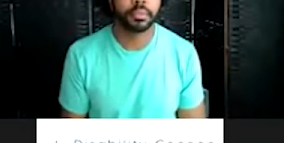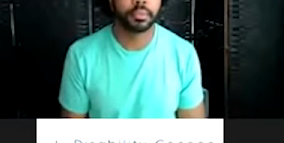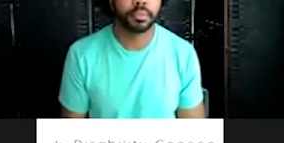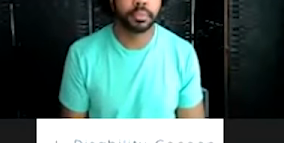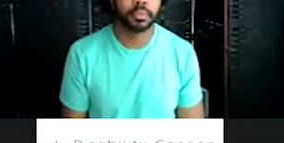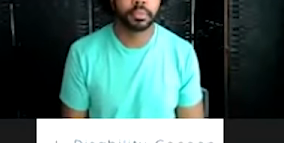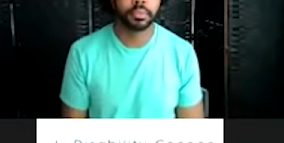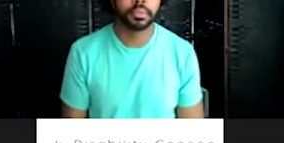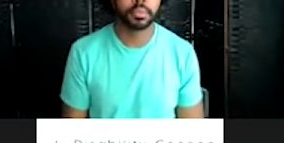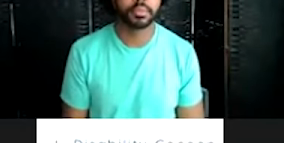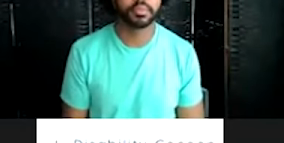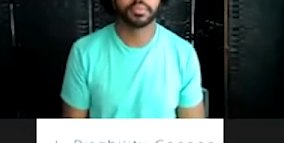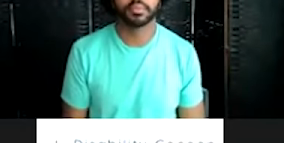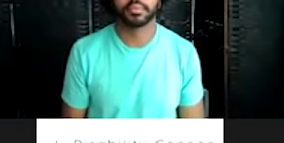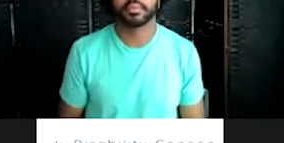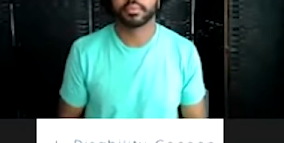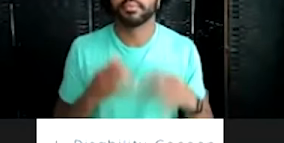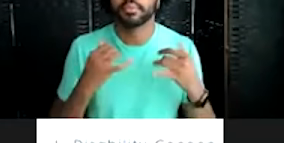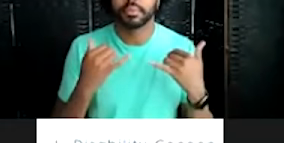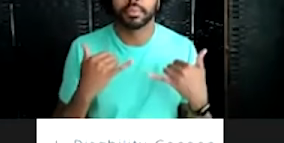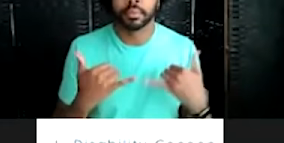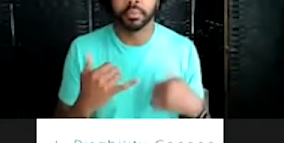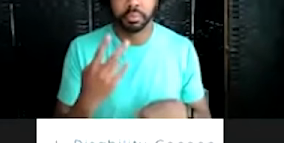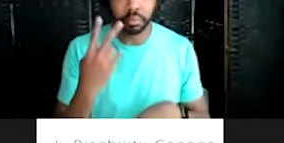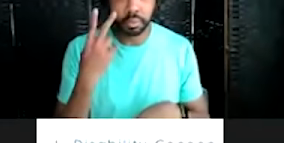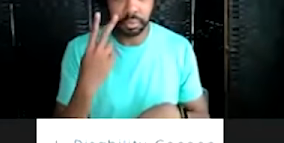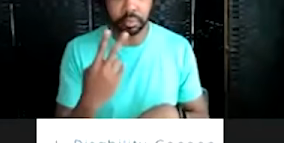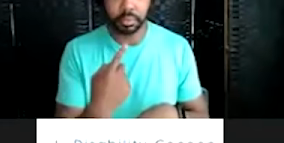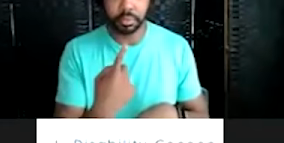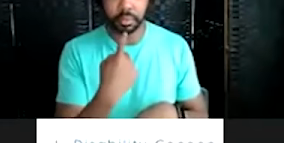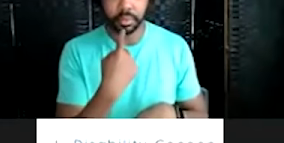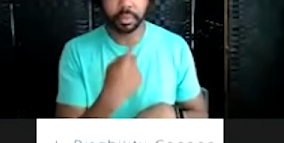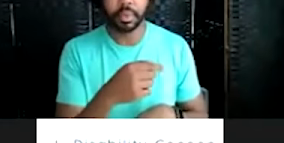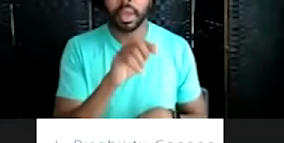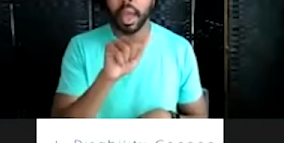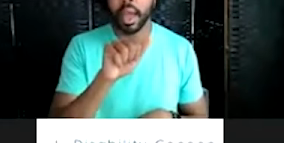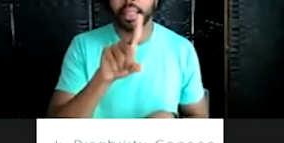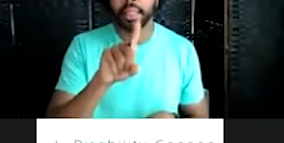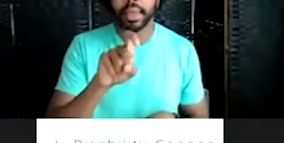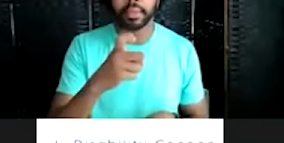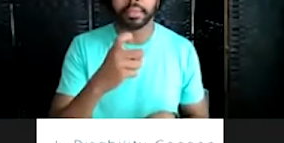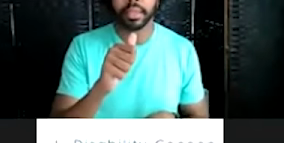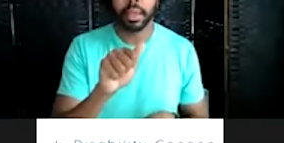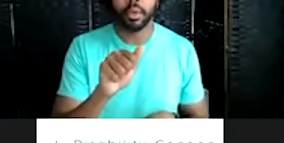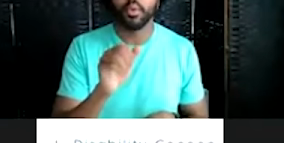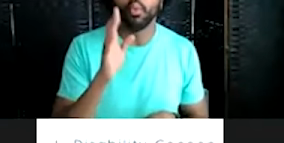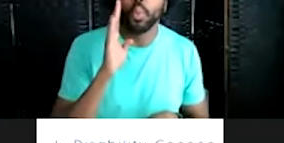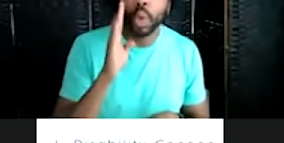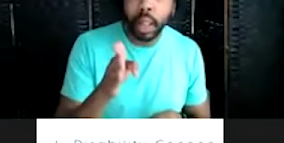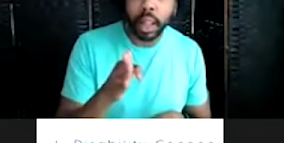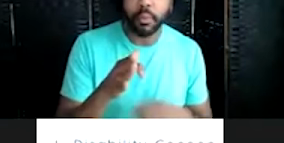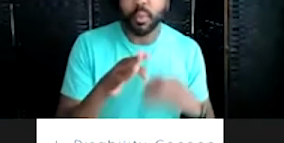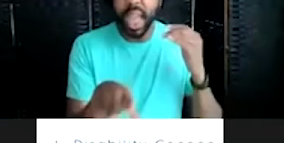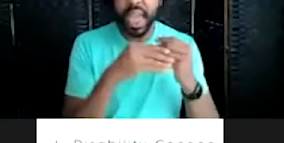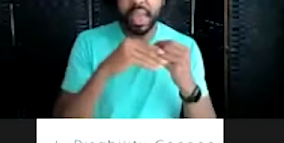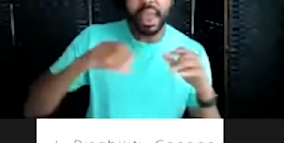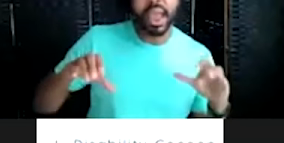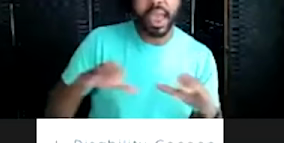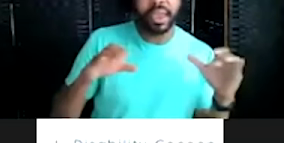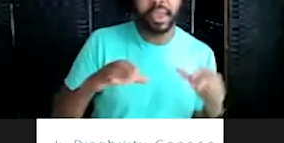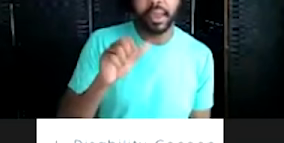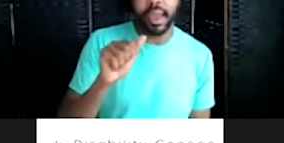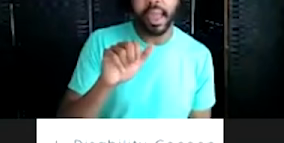Now we're going to where it says Alexa will, and we're just going to add an action. So we're going to hit that plus side. And